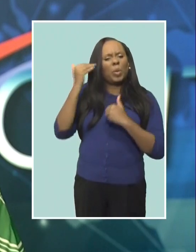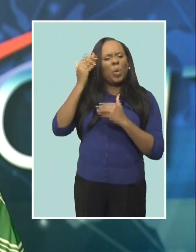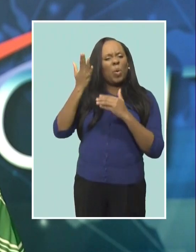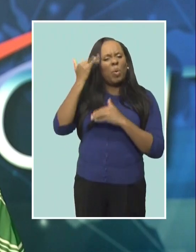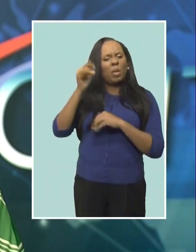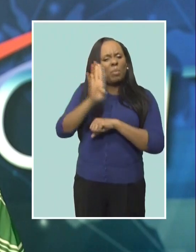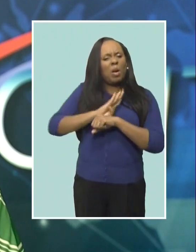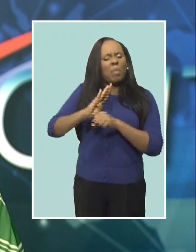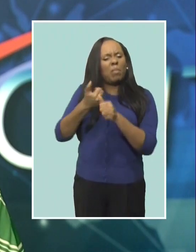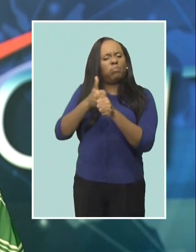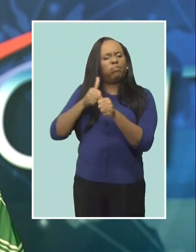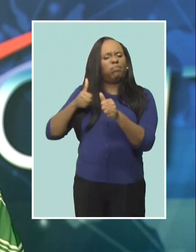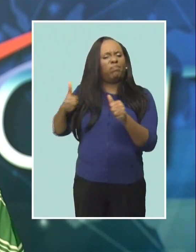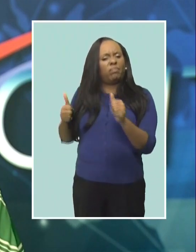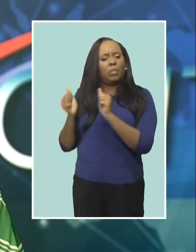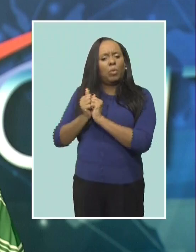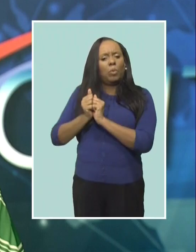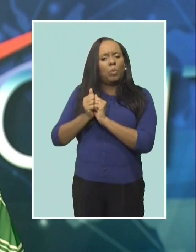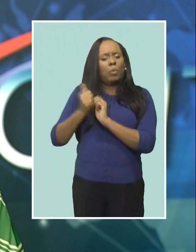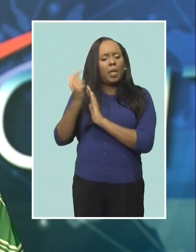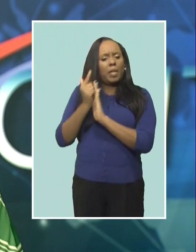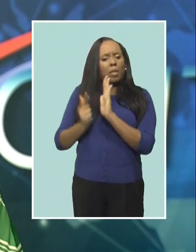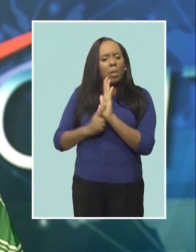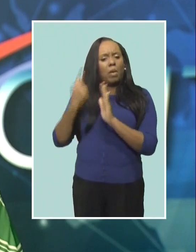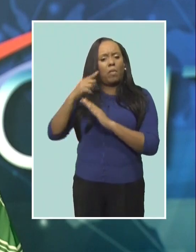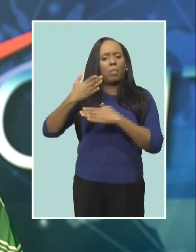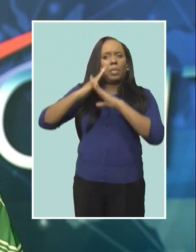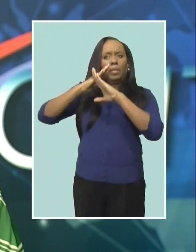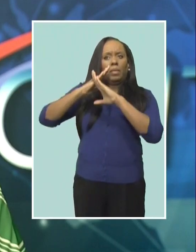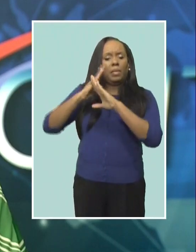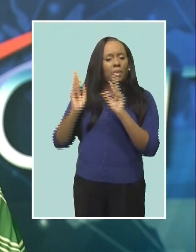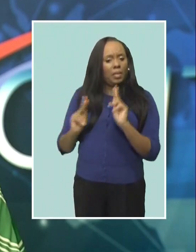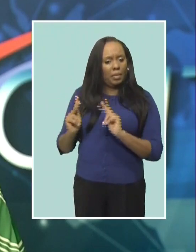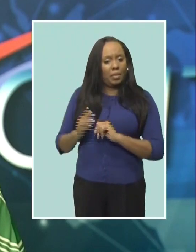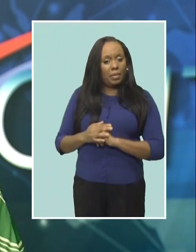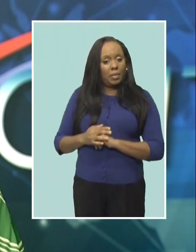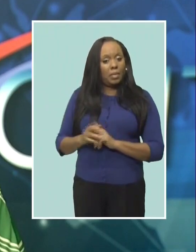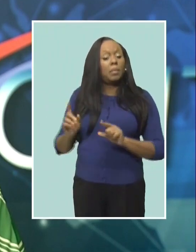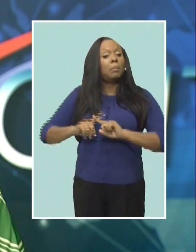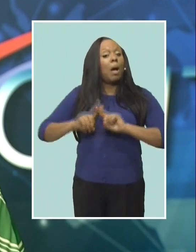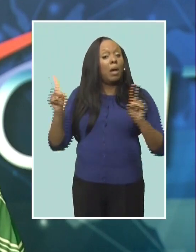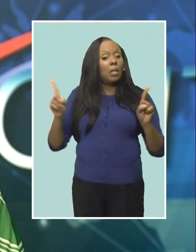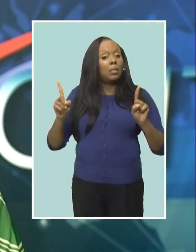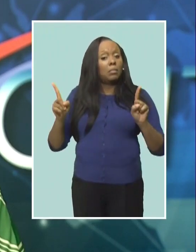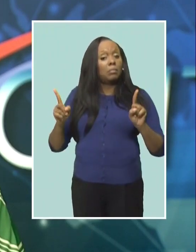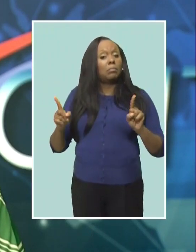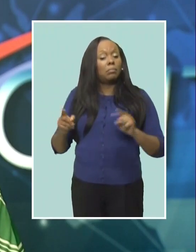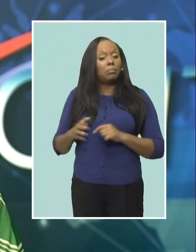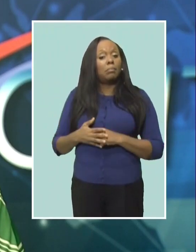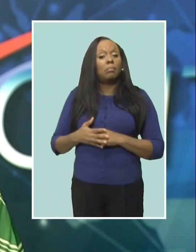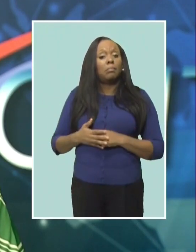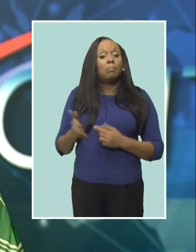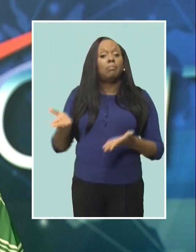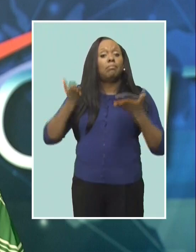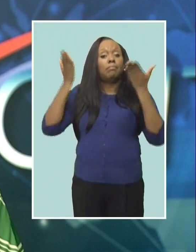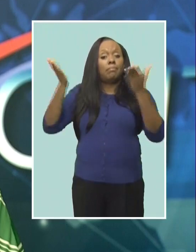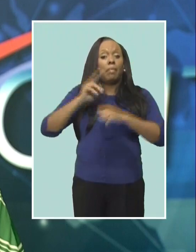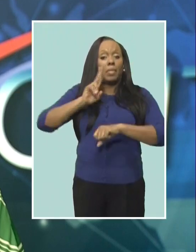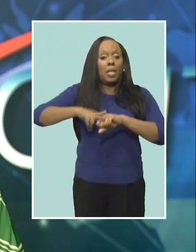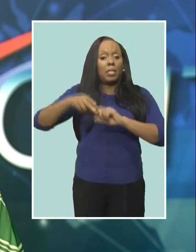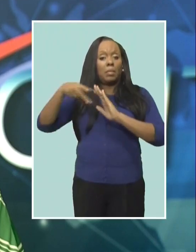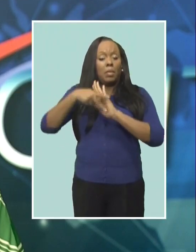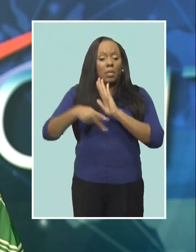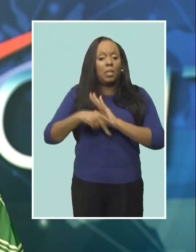so late in developing comprehensive laws to protect vulnerable persons. However, while contributing to the resolution,